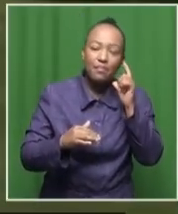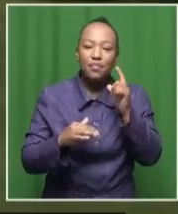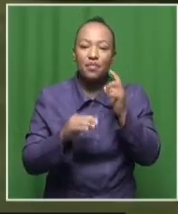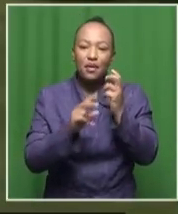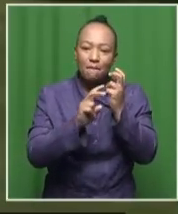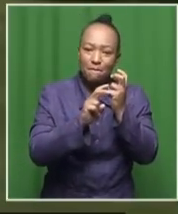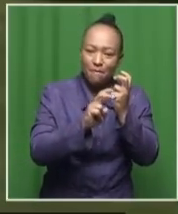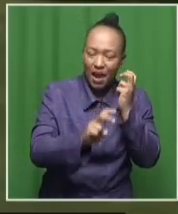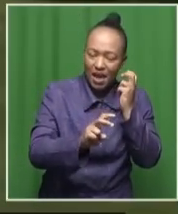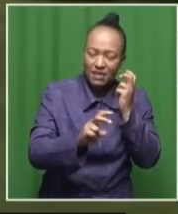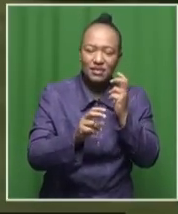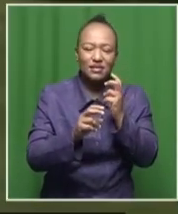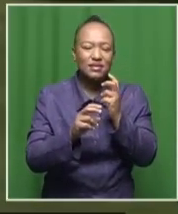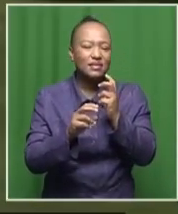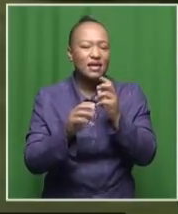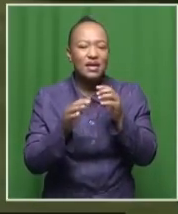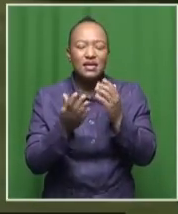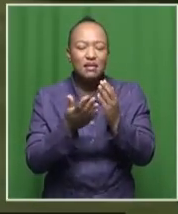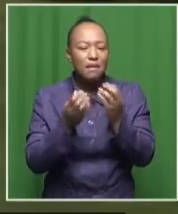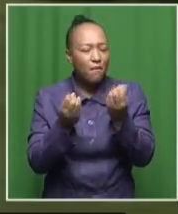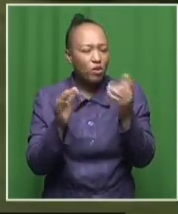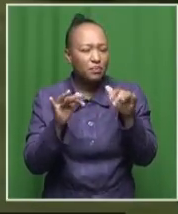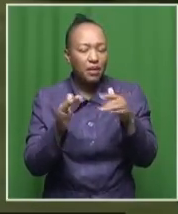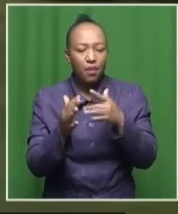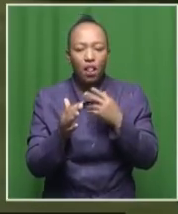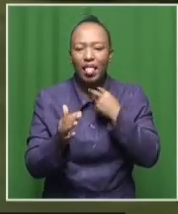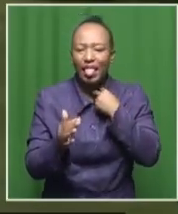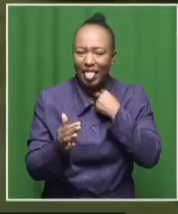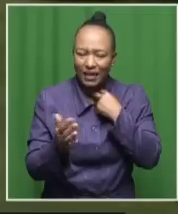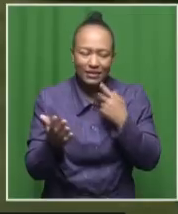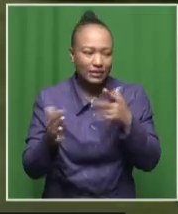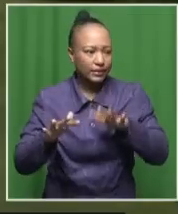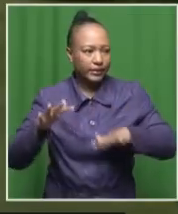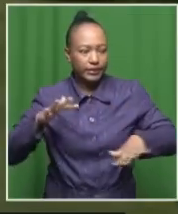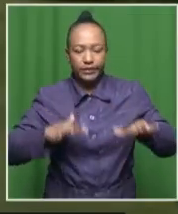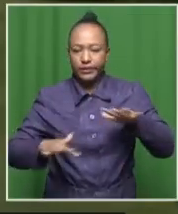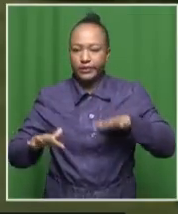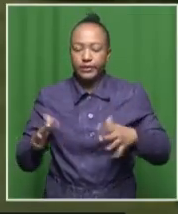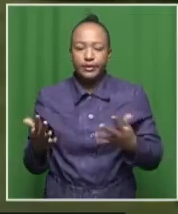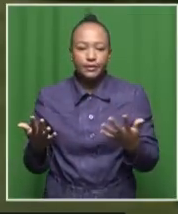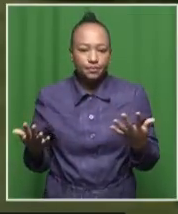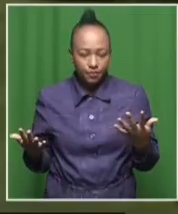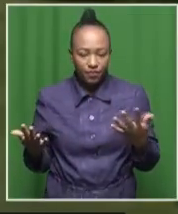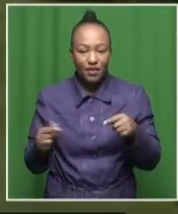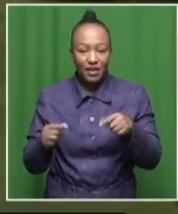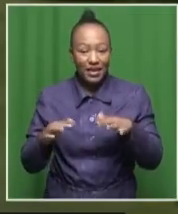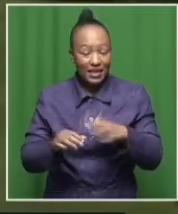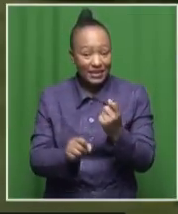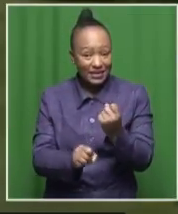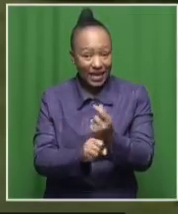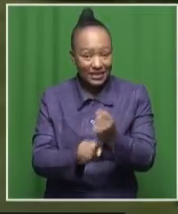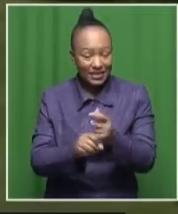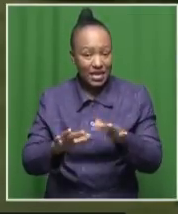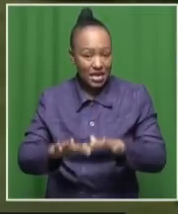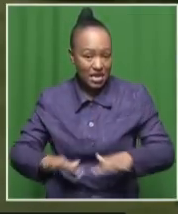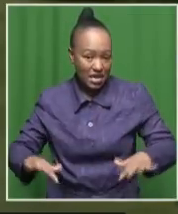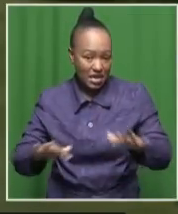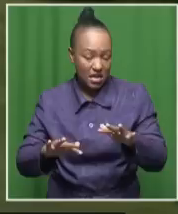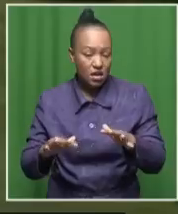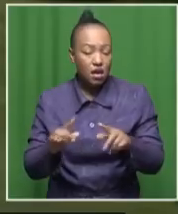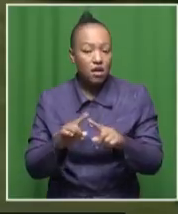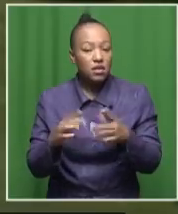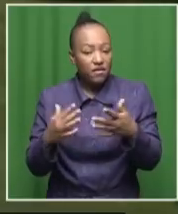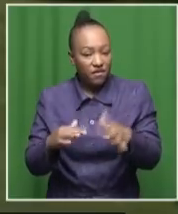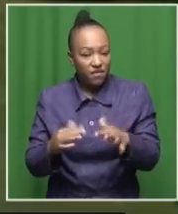because some of the people were stranded. We heard there were some people who were stuck here at this particular taxi rank, but what they had to